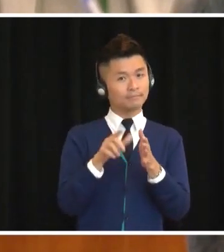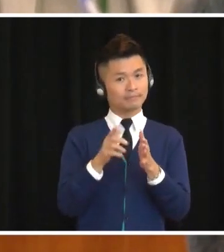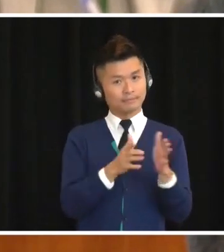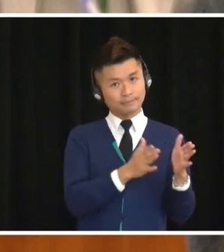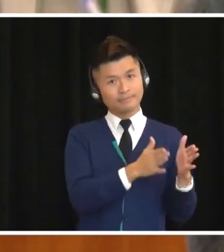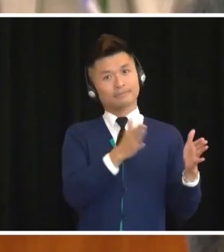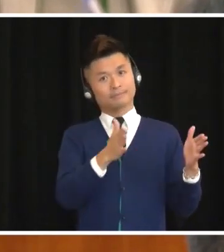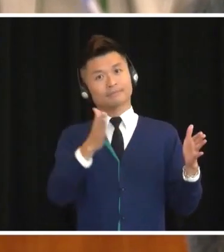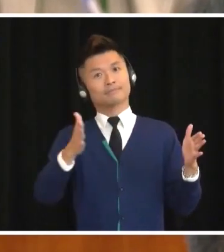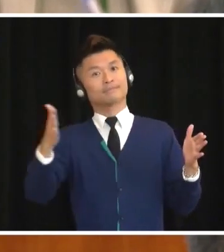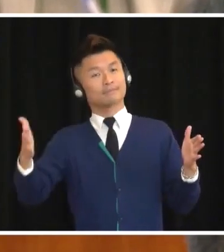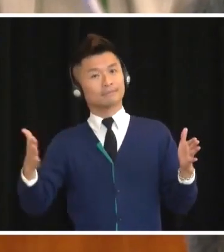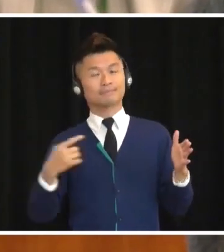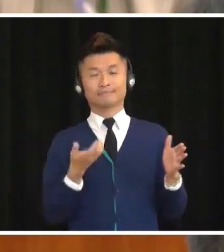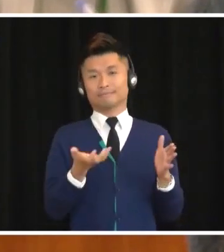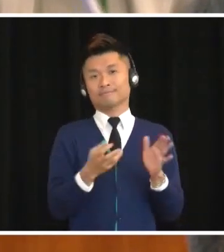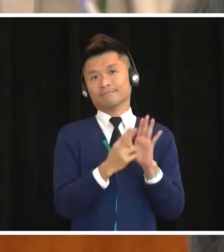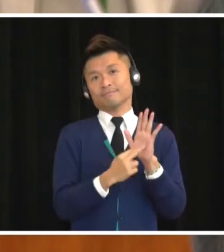6 months.